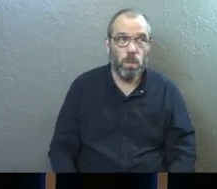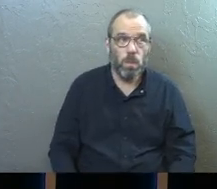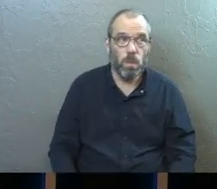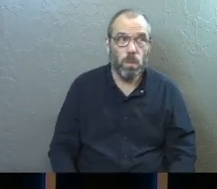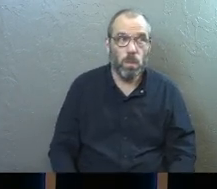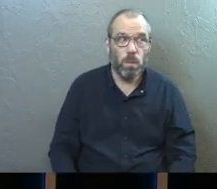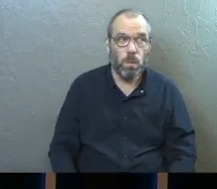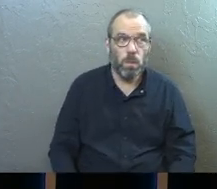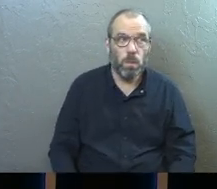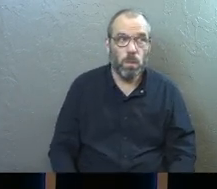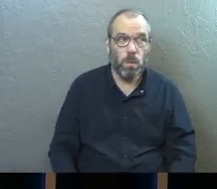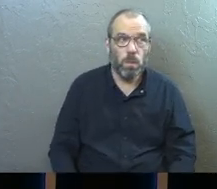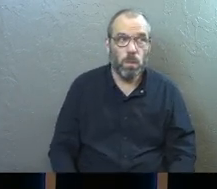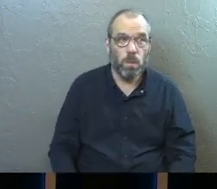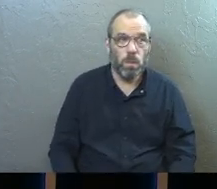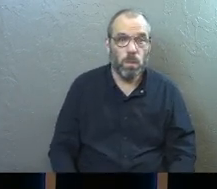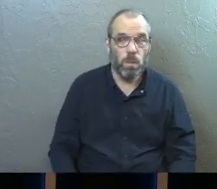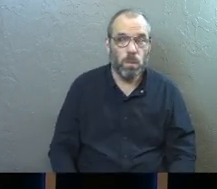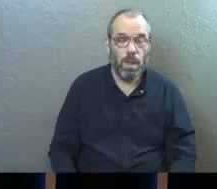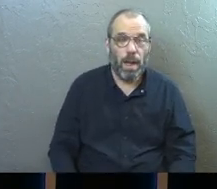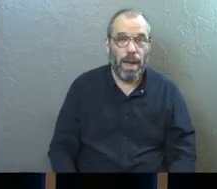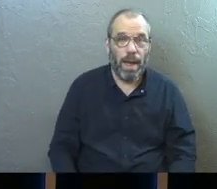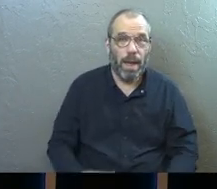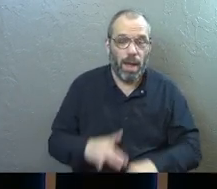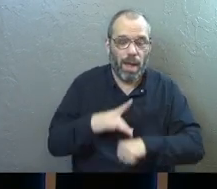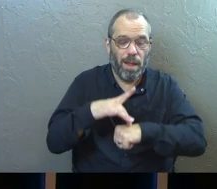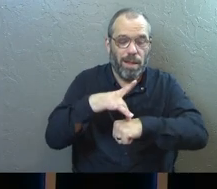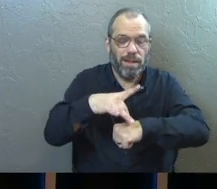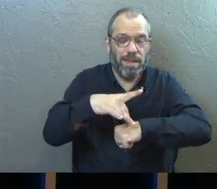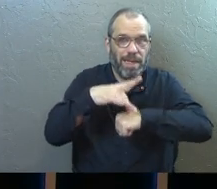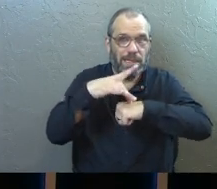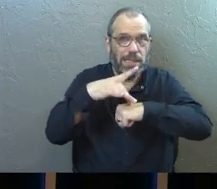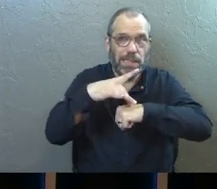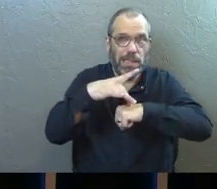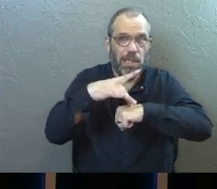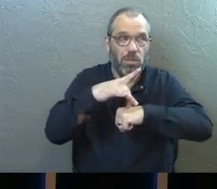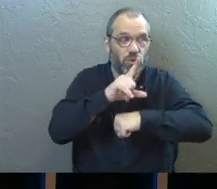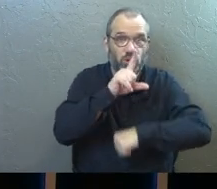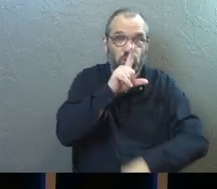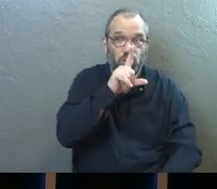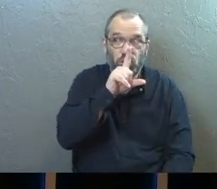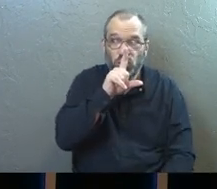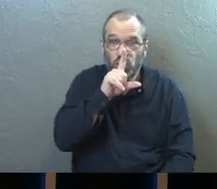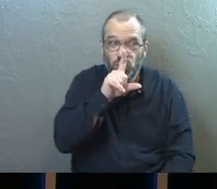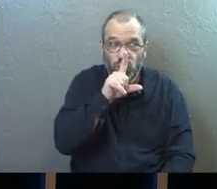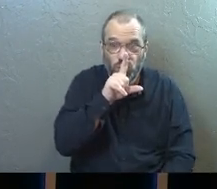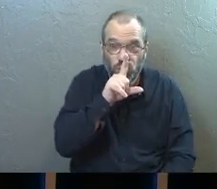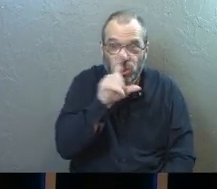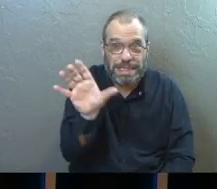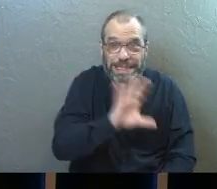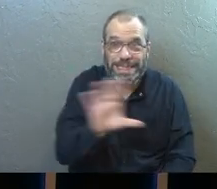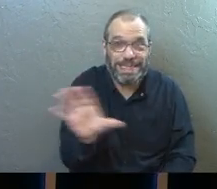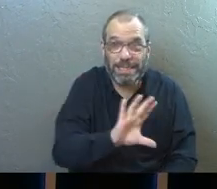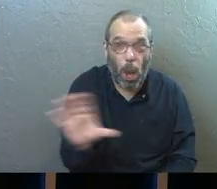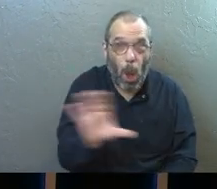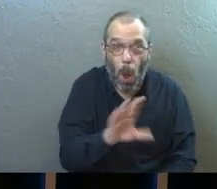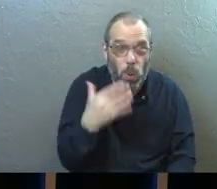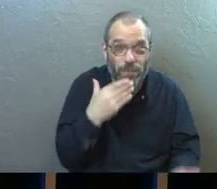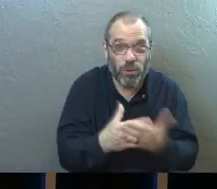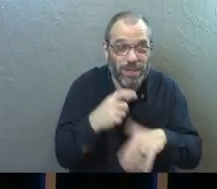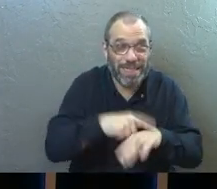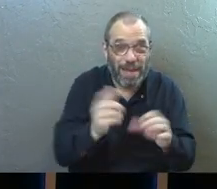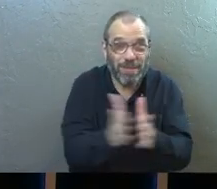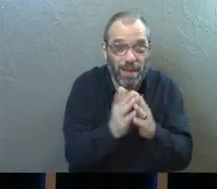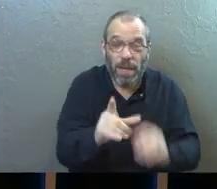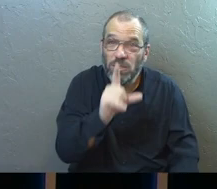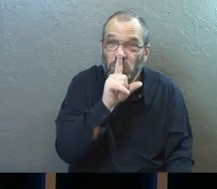Peter, did anybody ever tell you, you don't bring up the past, bro? You know what I mean? Like, why are you saying this? We're all having a good time.